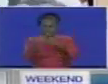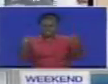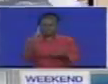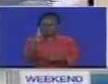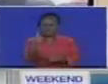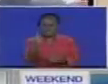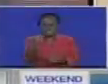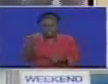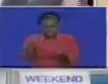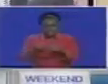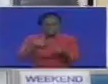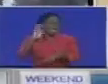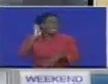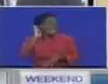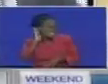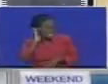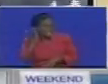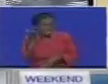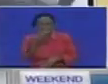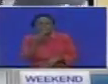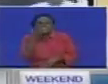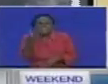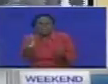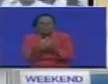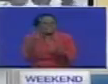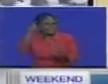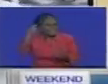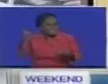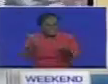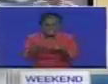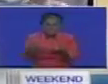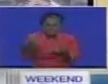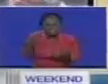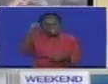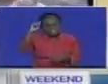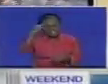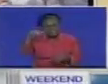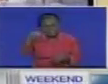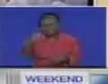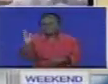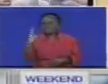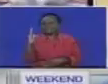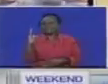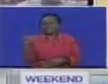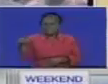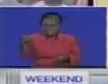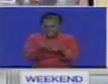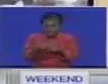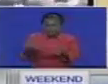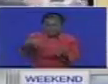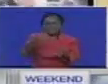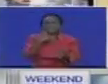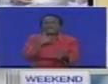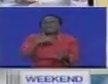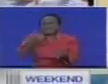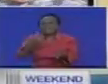entrance, I was also told that there were men in black that came in. So apart from the men that we had that we thought were going to be our security, we also had intruders who came